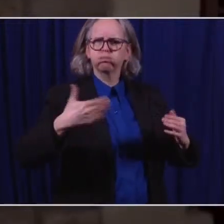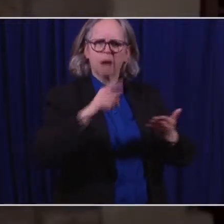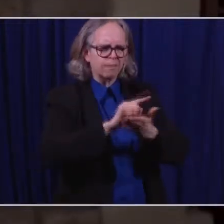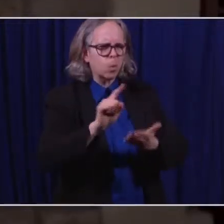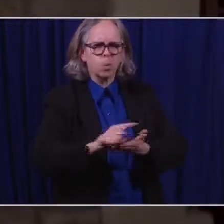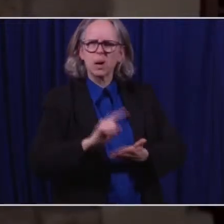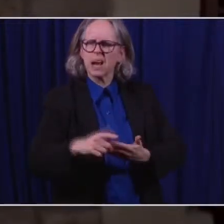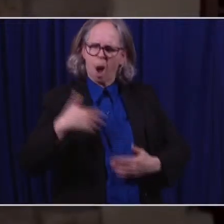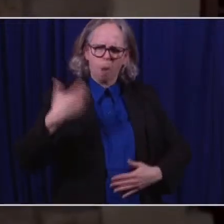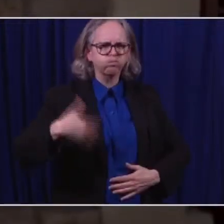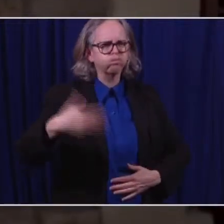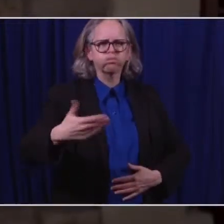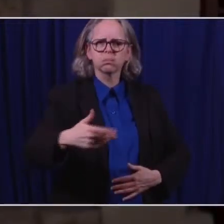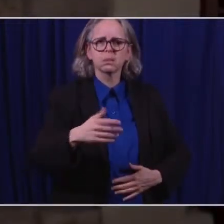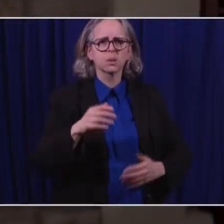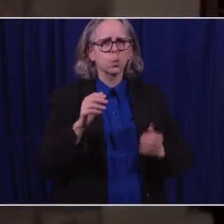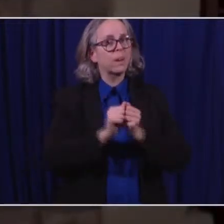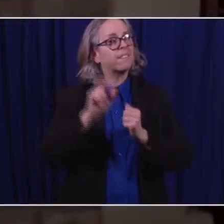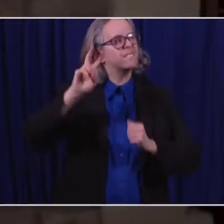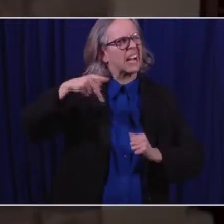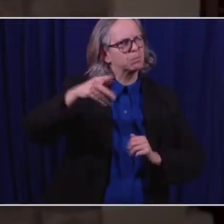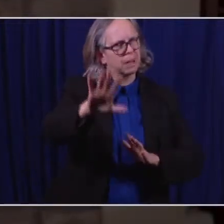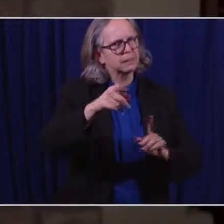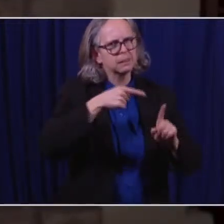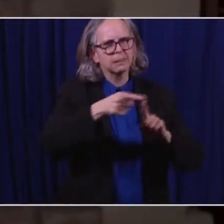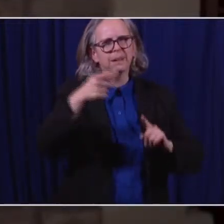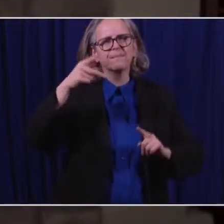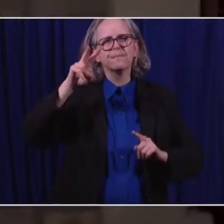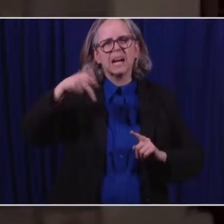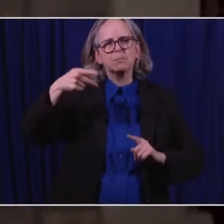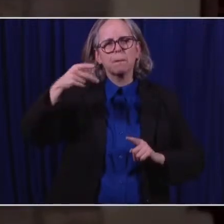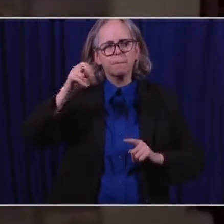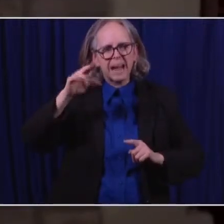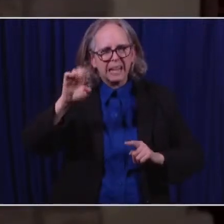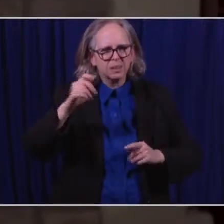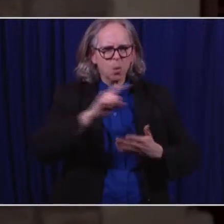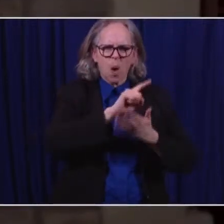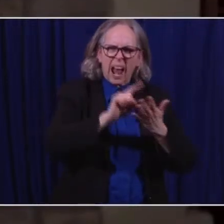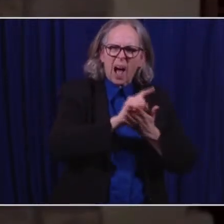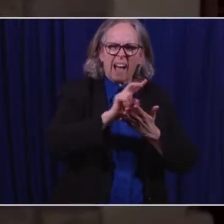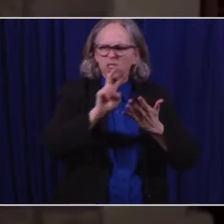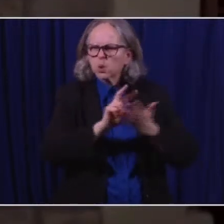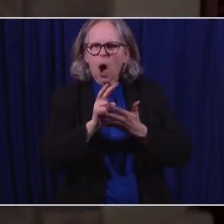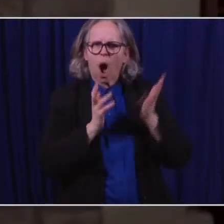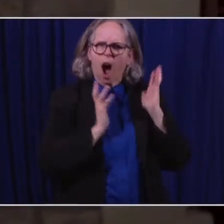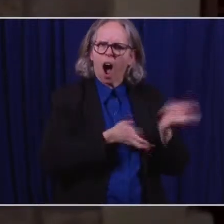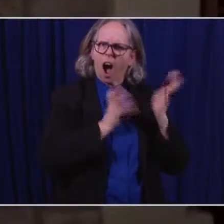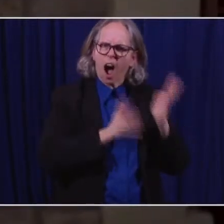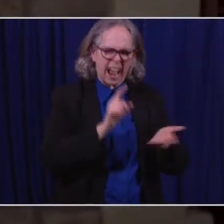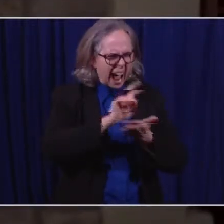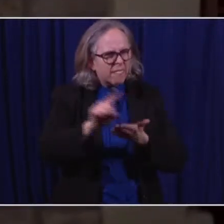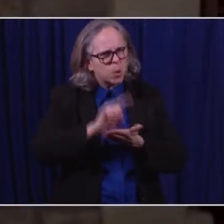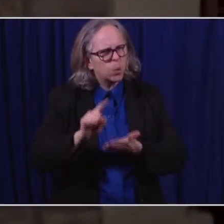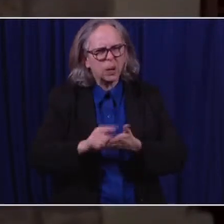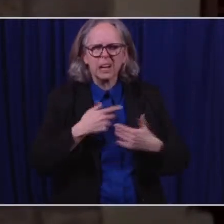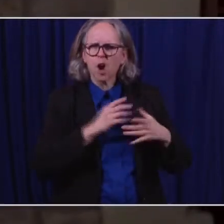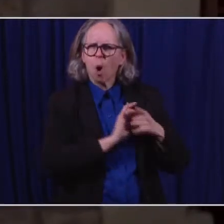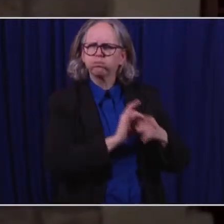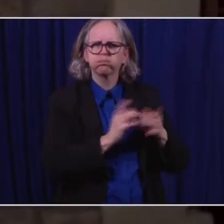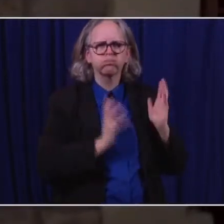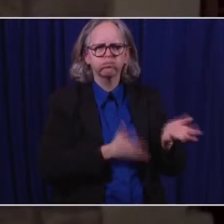the vice president, and it was an hour and a half, sometimes 2 hours. So you had Dr. Burke who came out